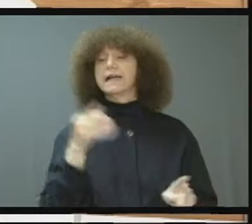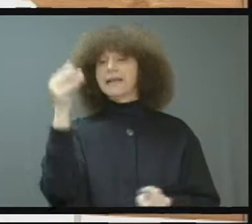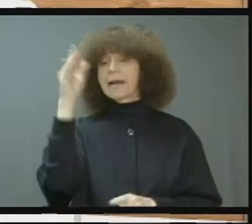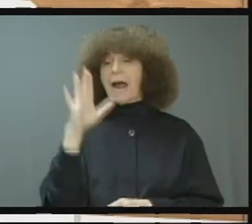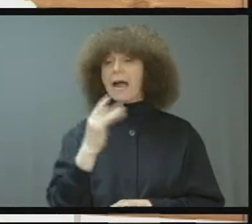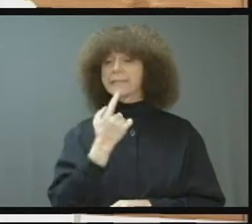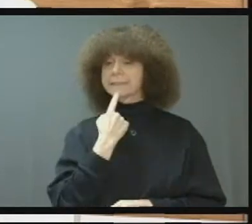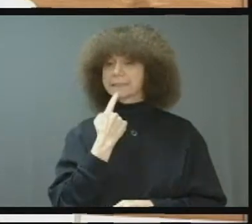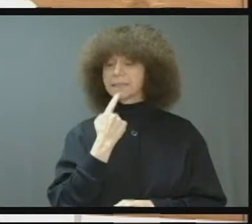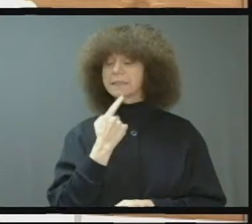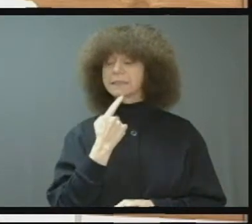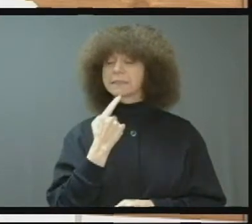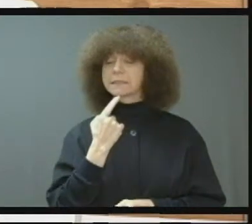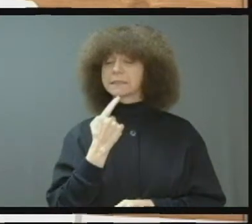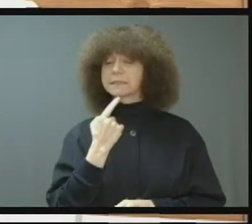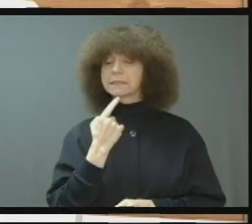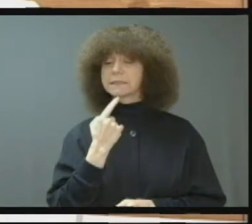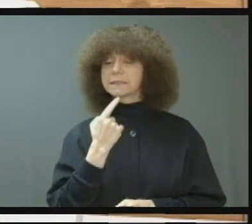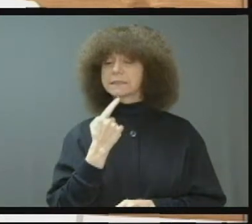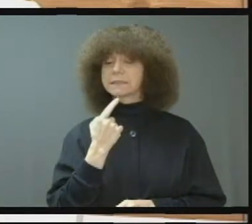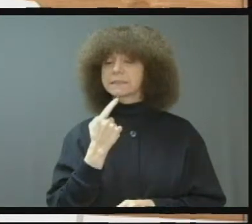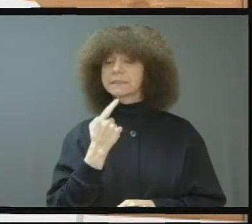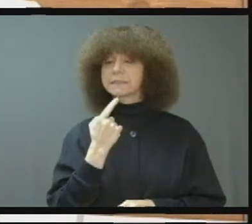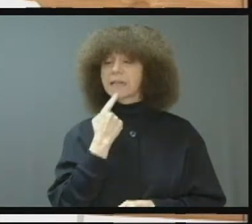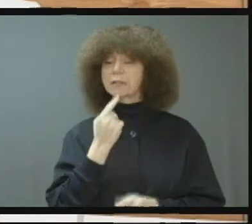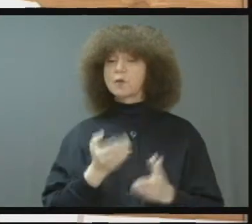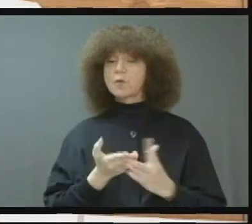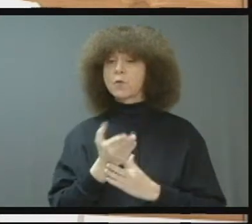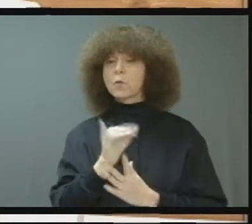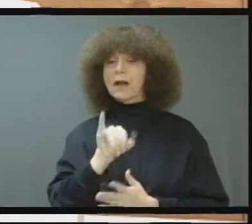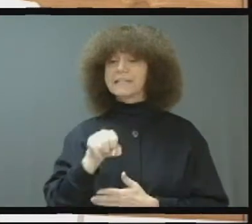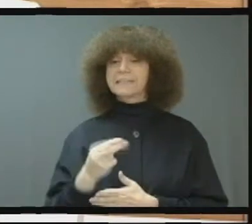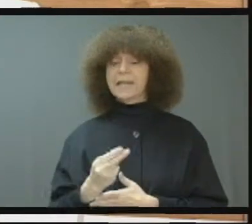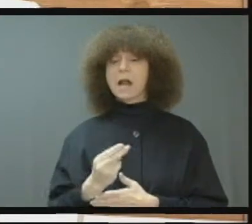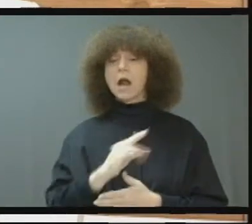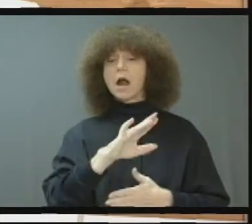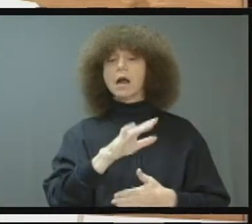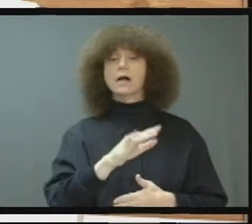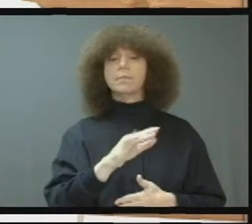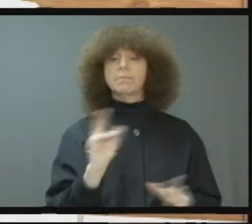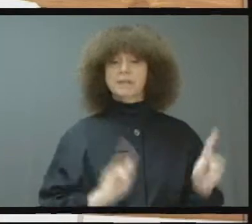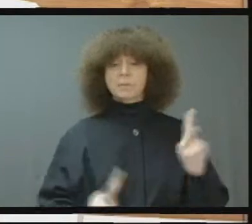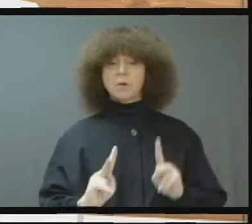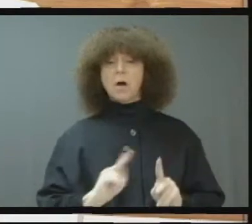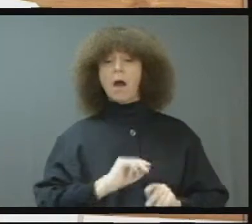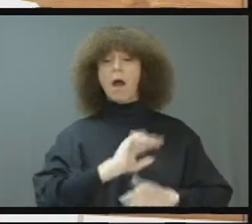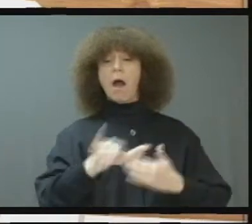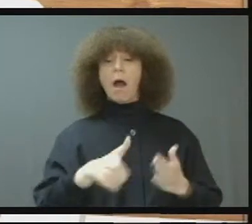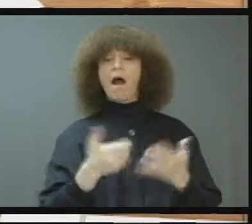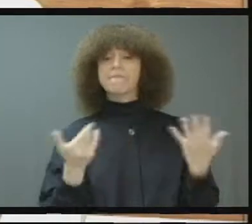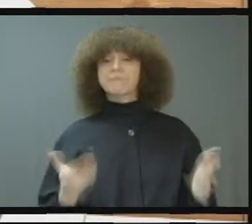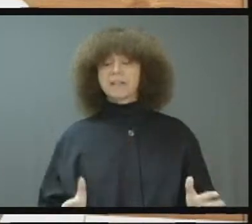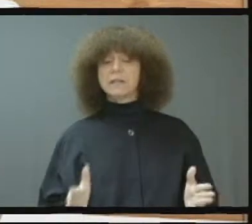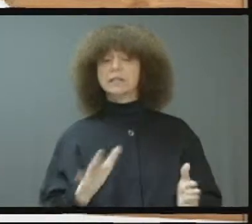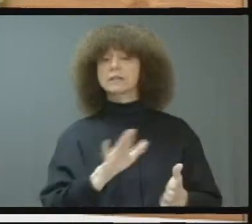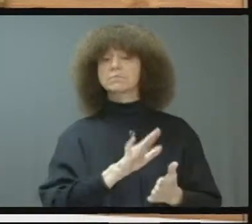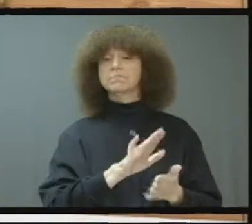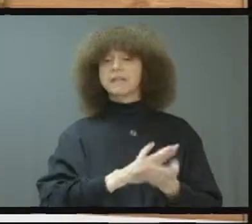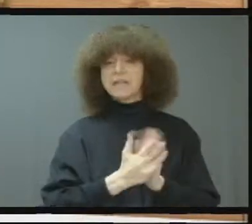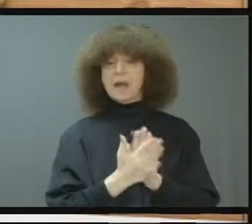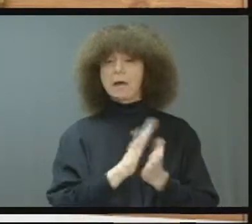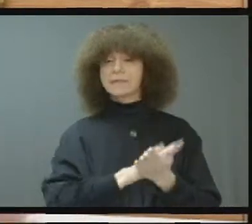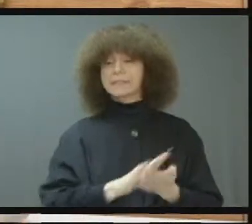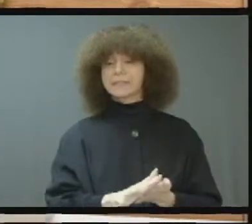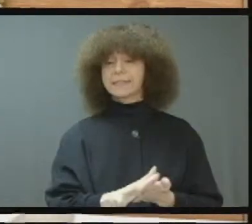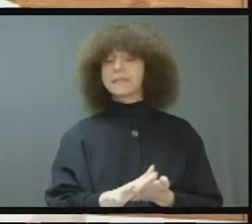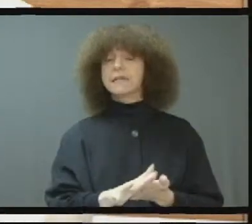says here that all of us have become like one who is unclean, and all of our righteous